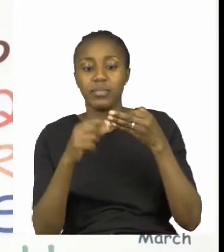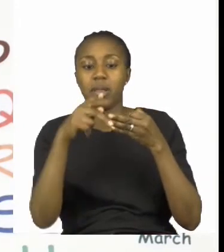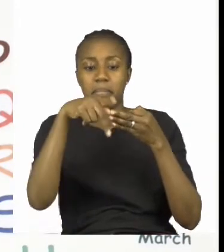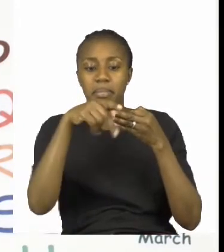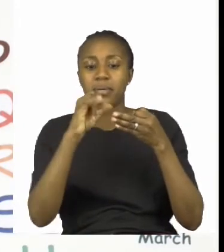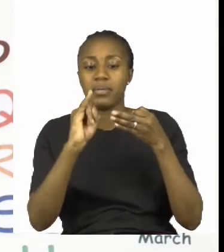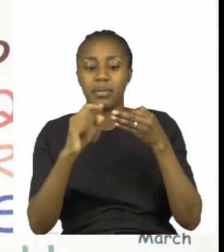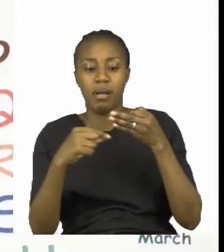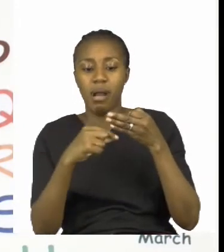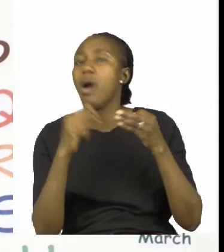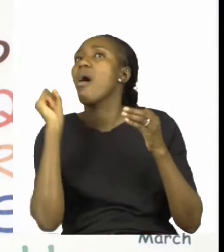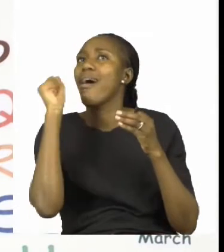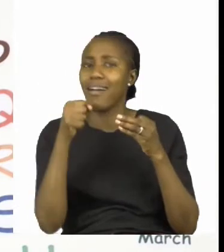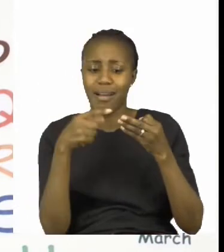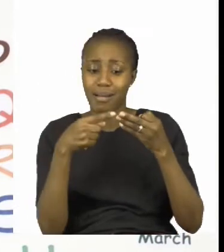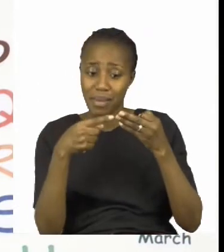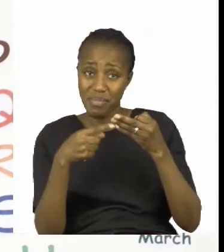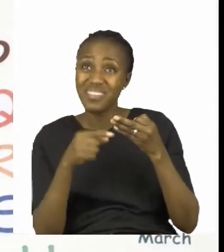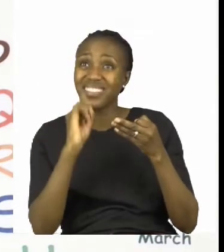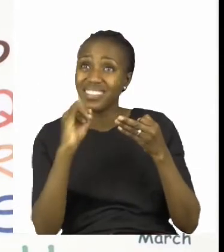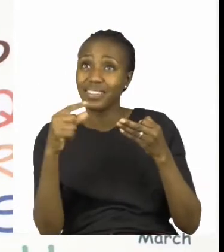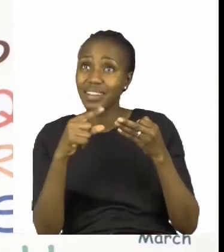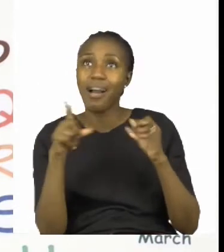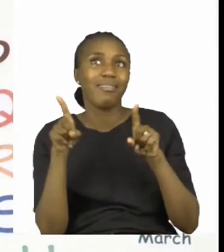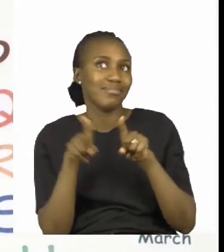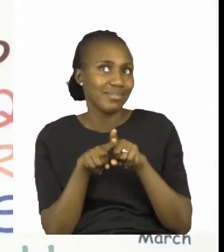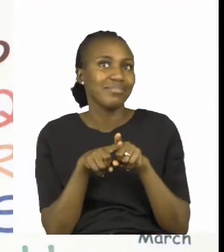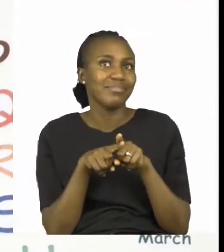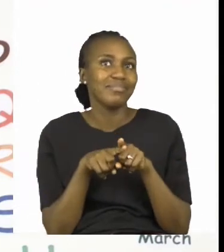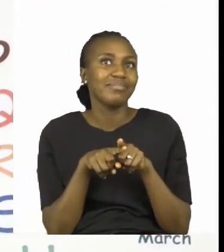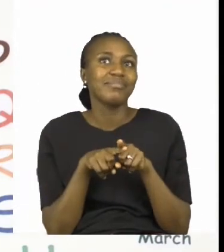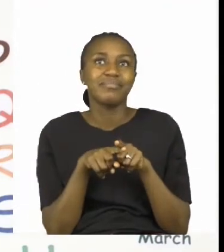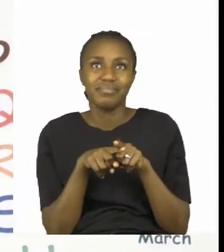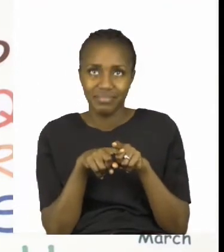Pig. Yes, they rhyme. Big.